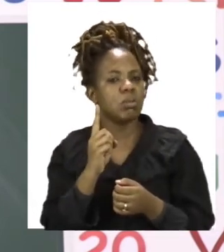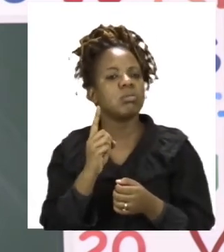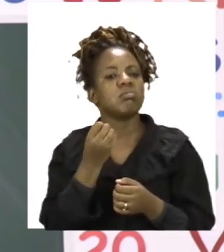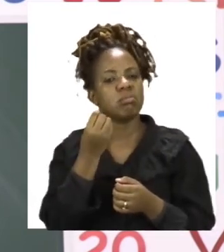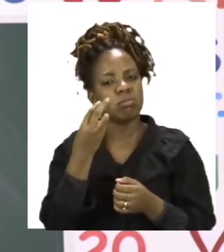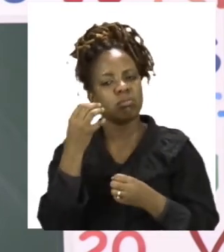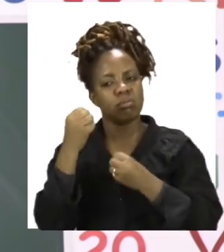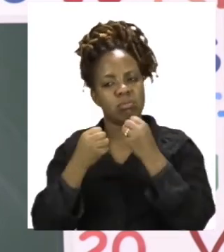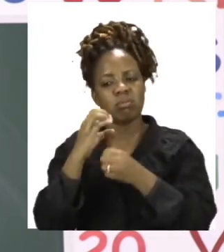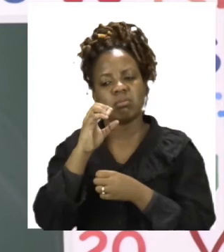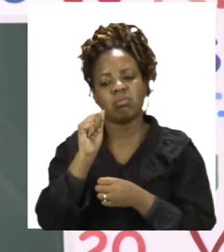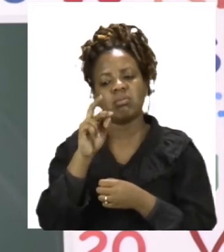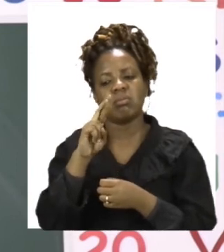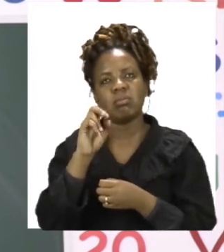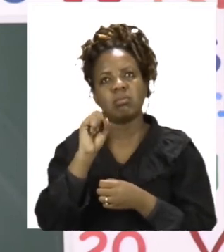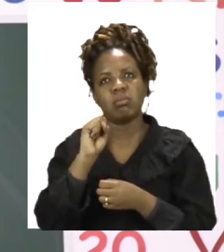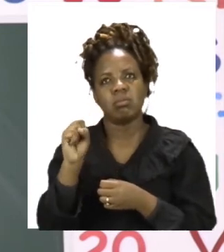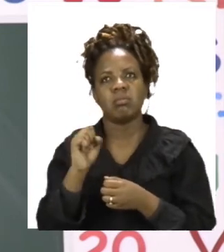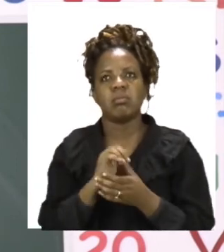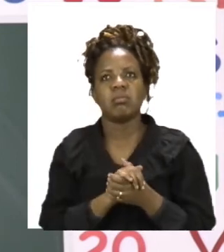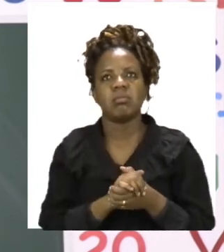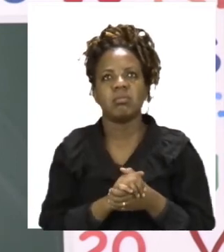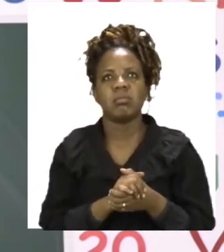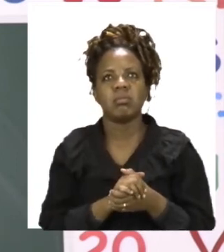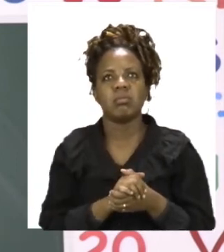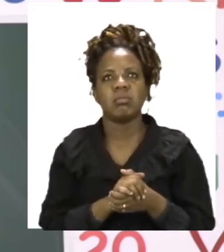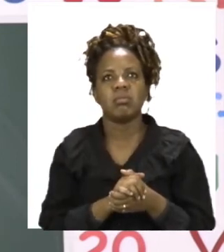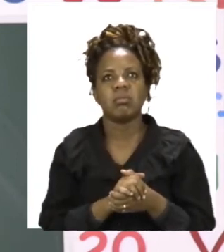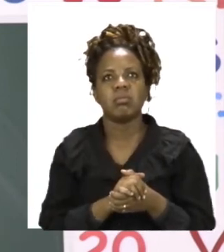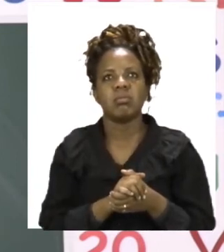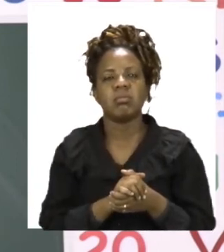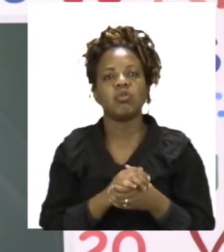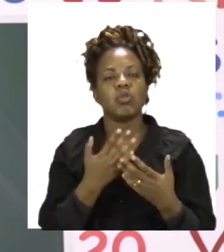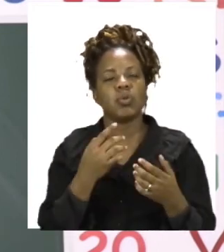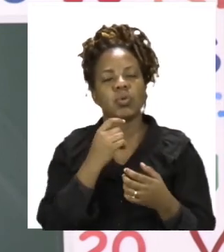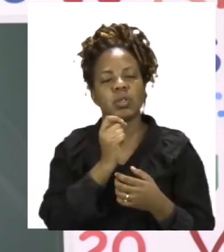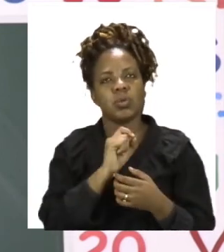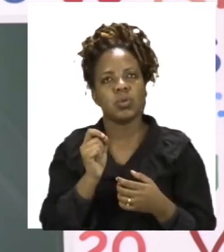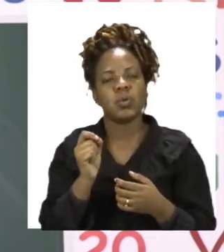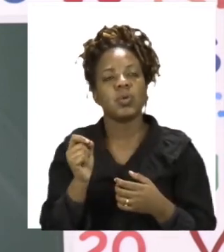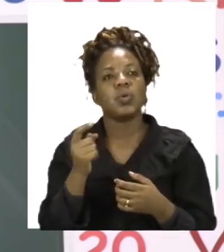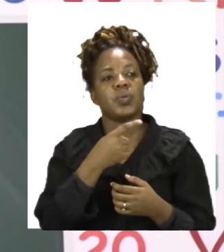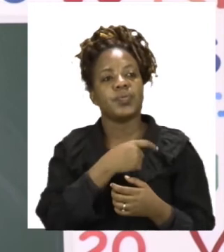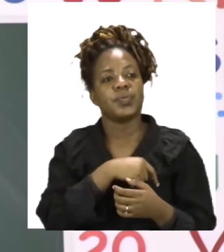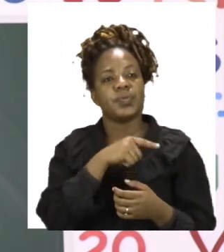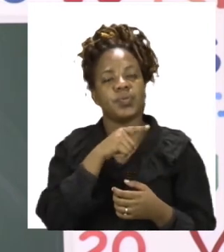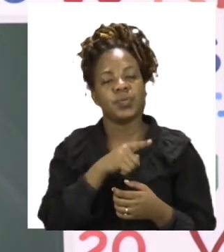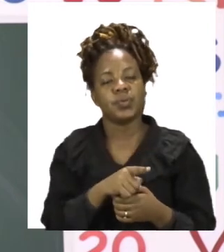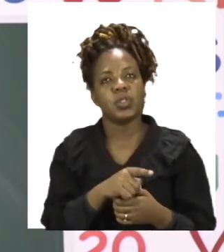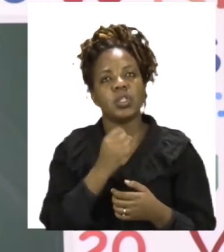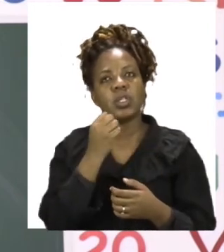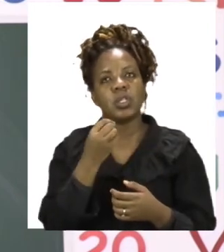Or if you would like, you can make a complete sentence to say, she counted